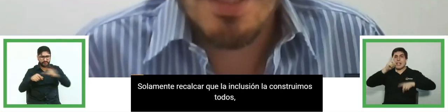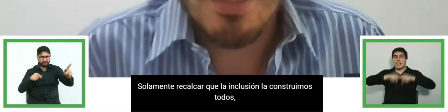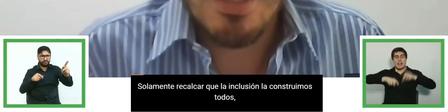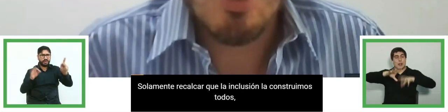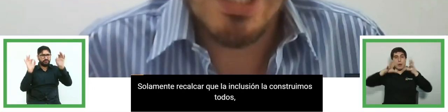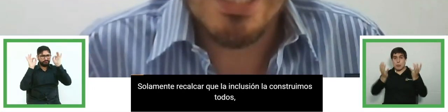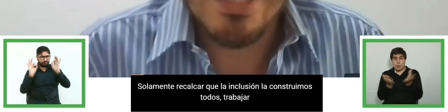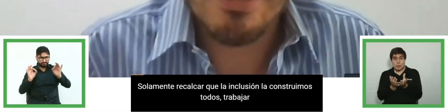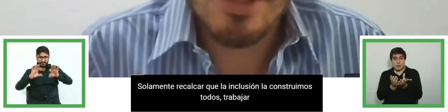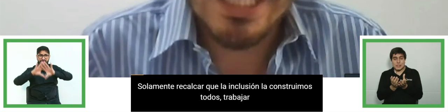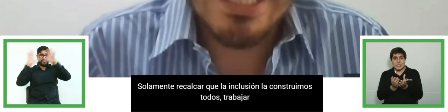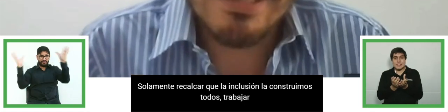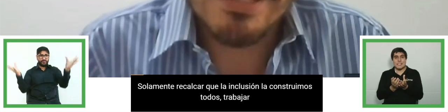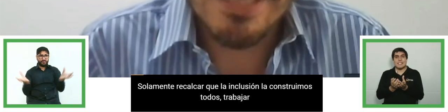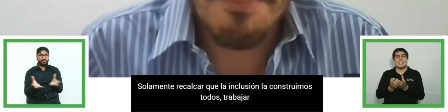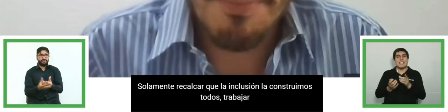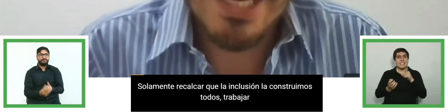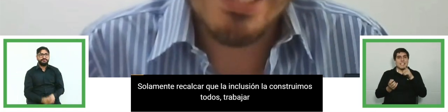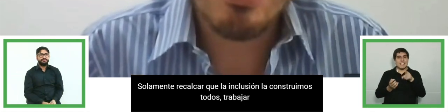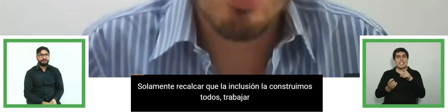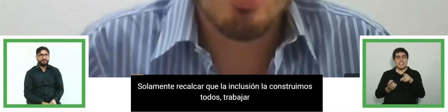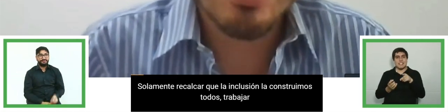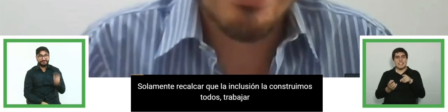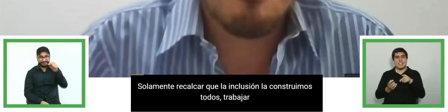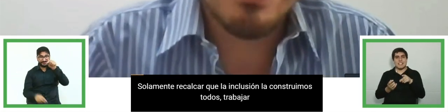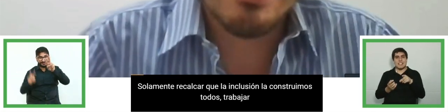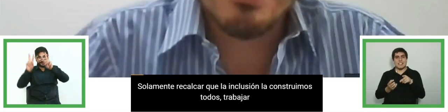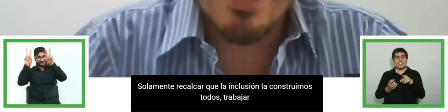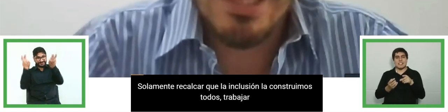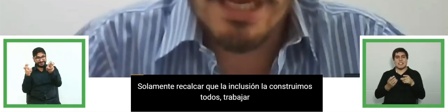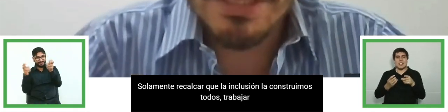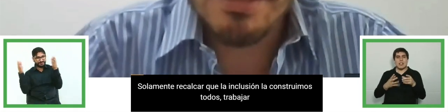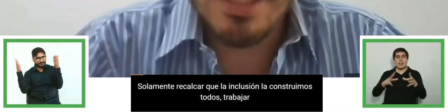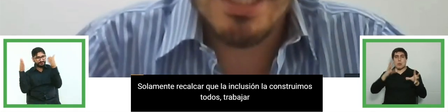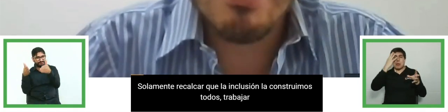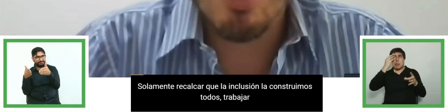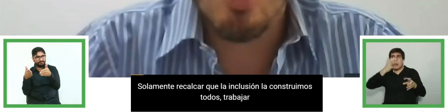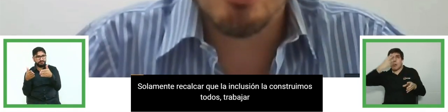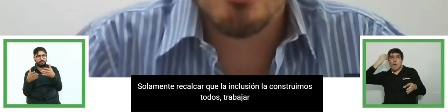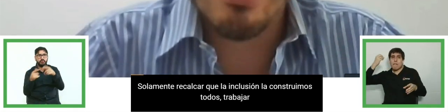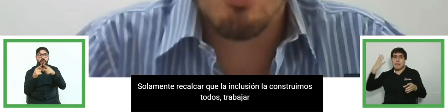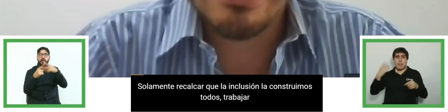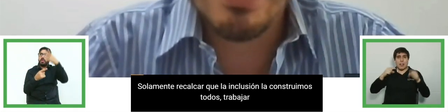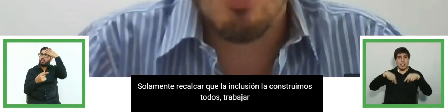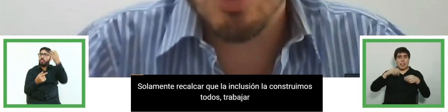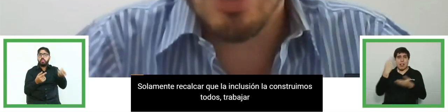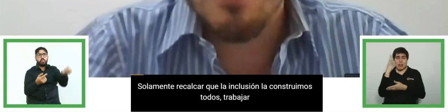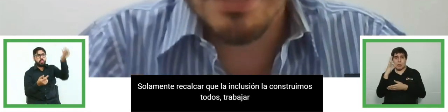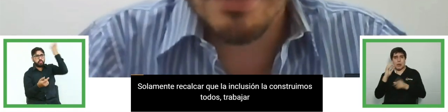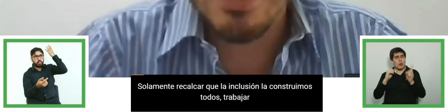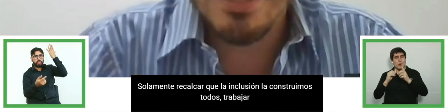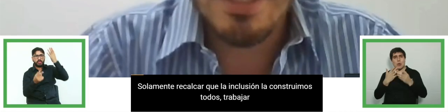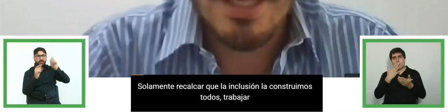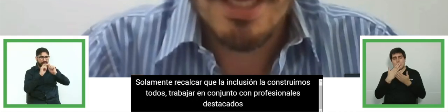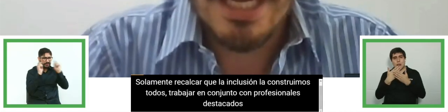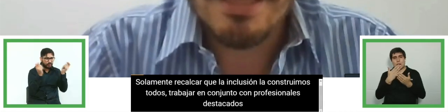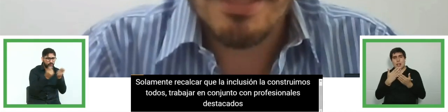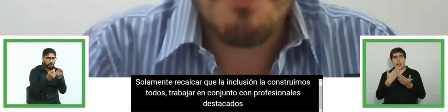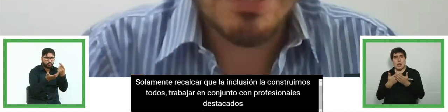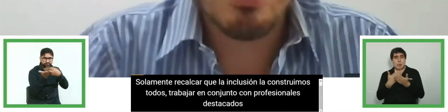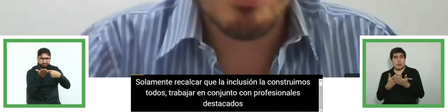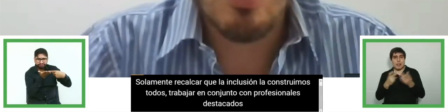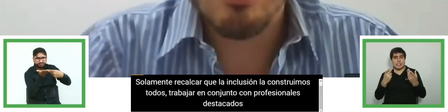instance helps us do it. And I think we can all be connected, not only in this space, but in all the